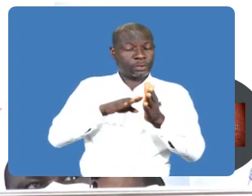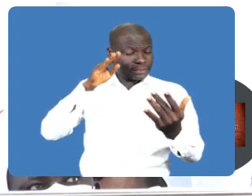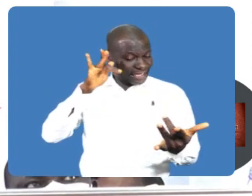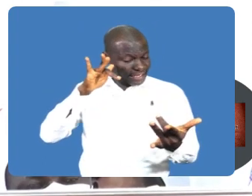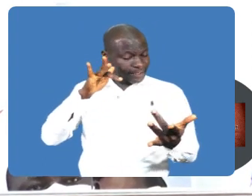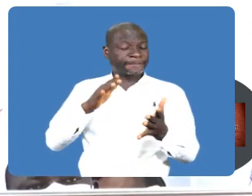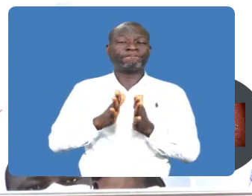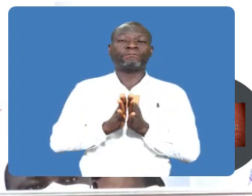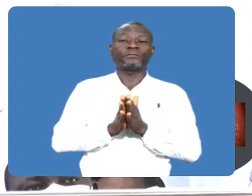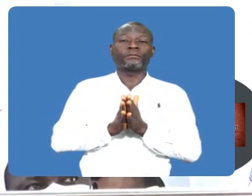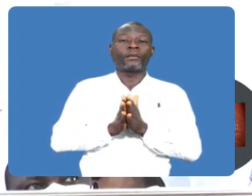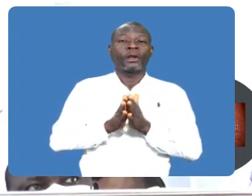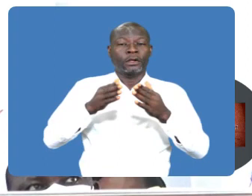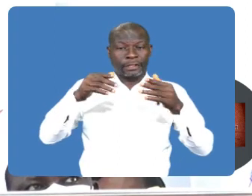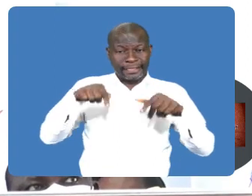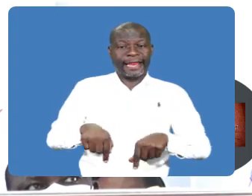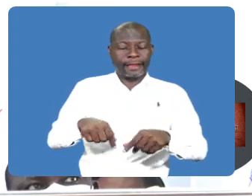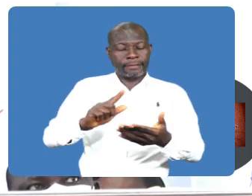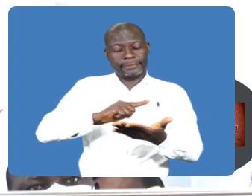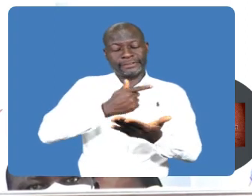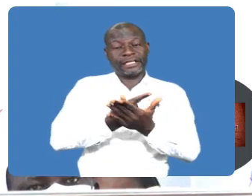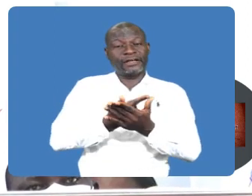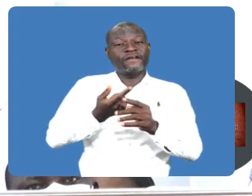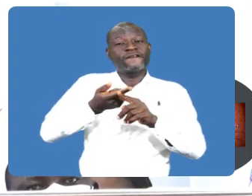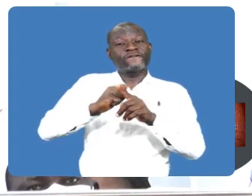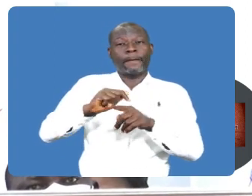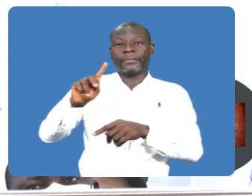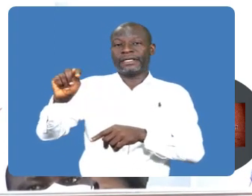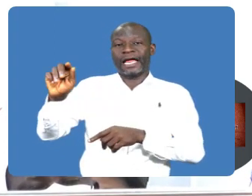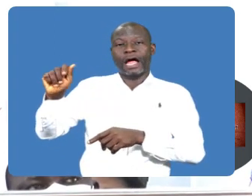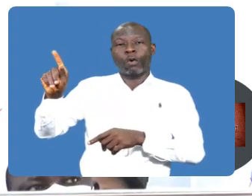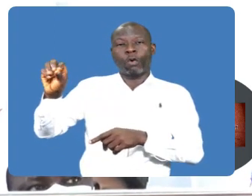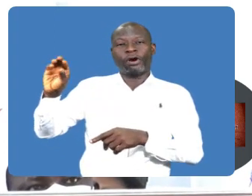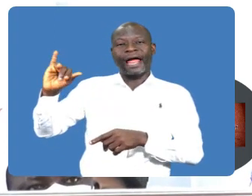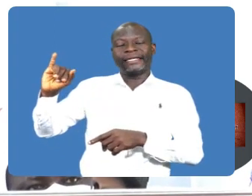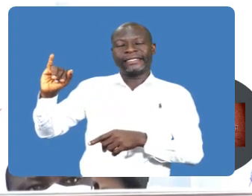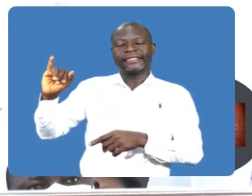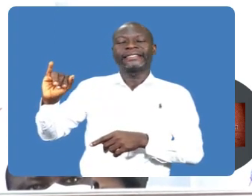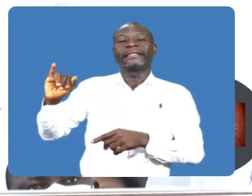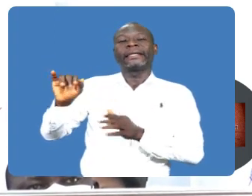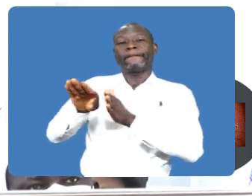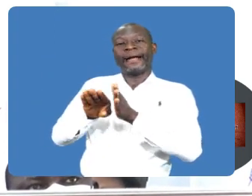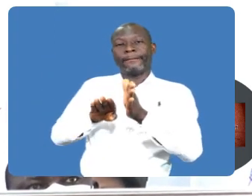in biblical studies are graduating from the Takoradi Bible College.